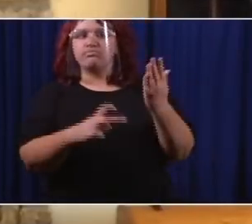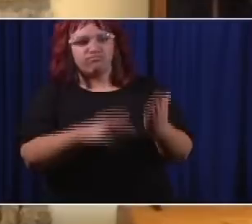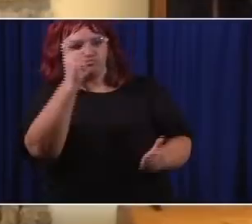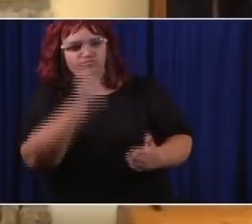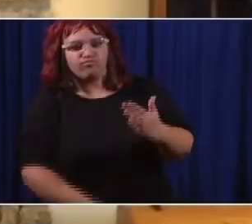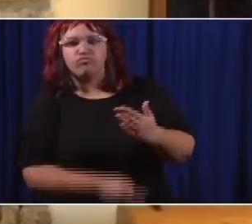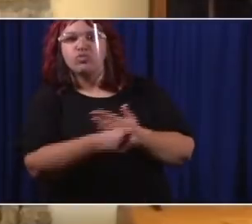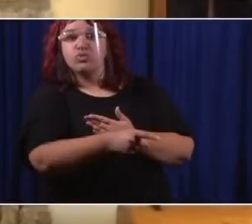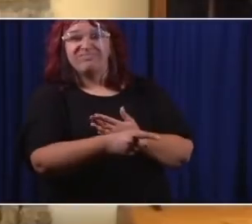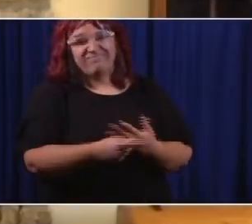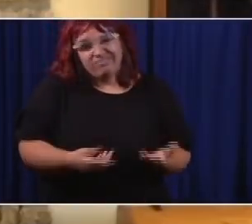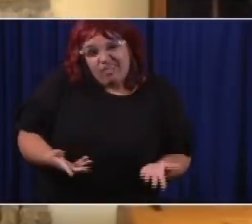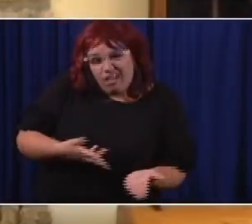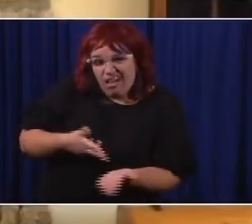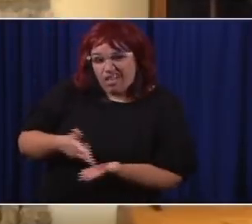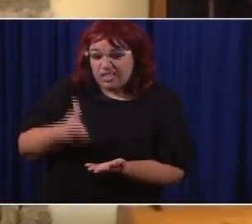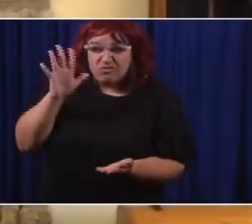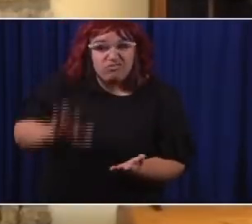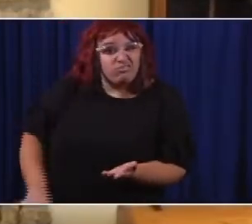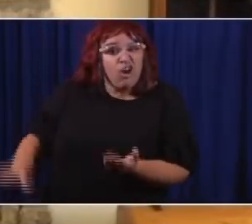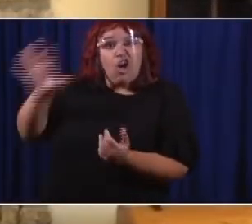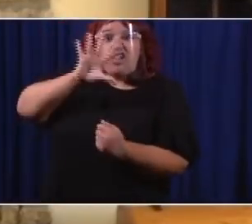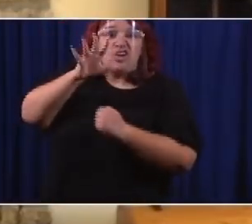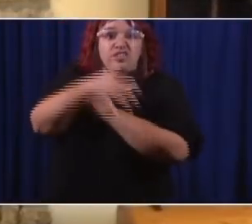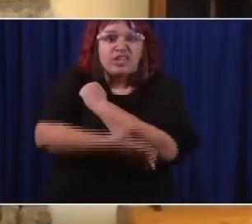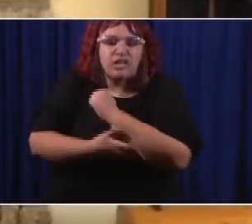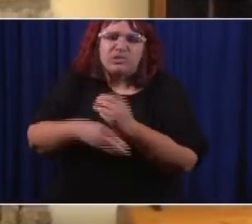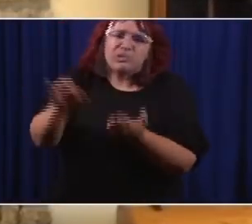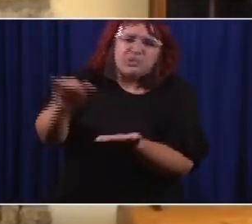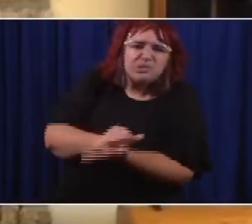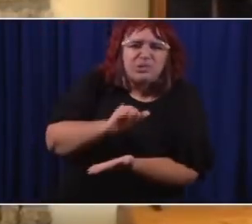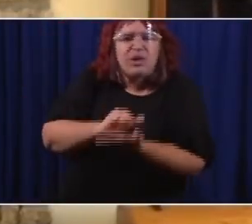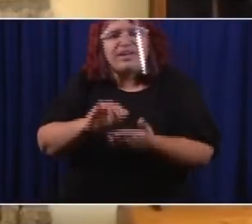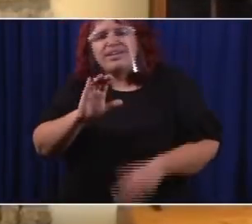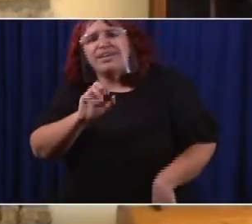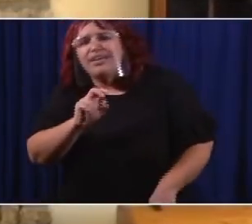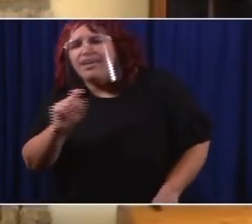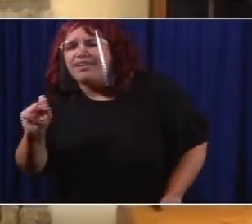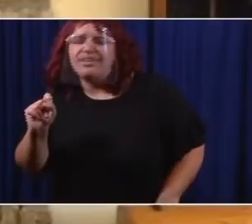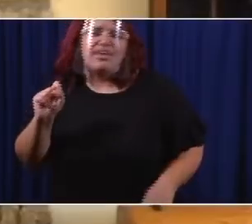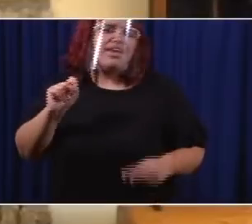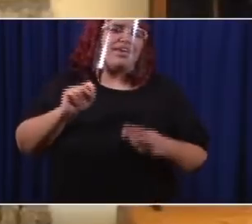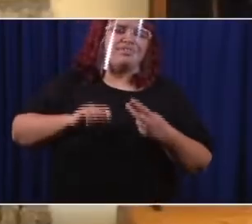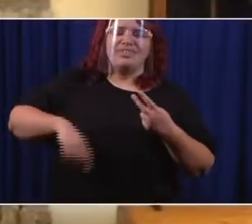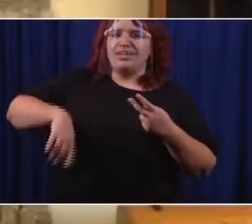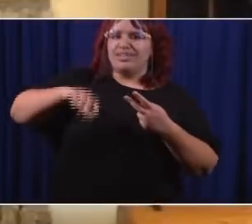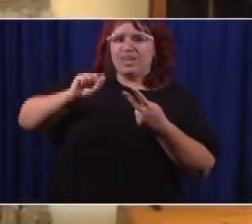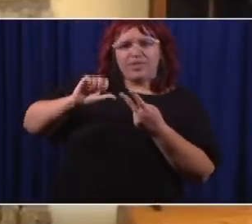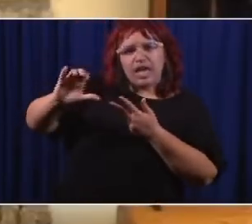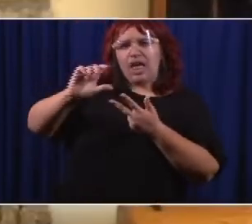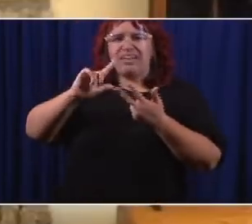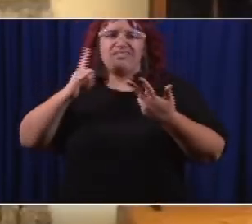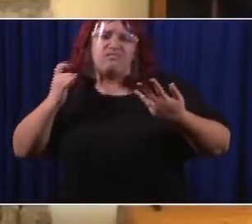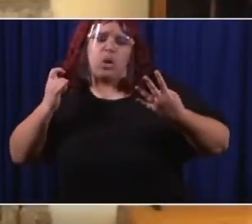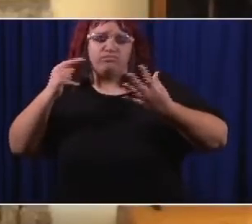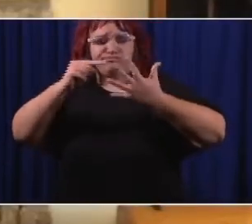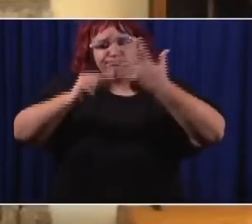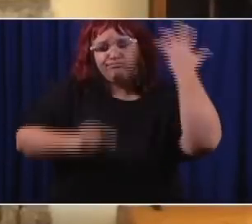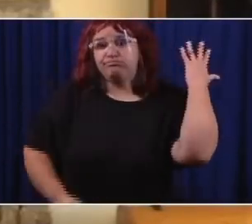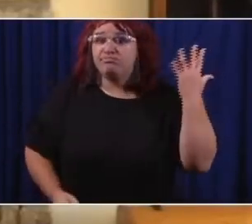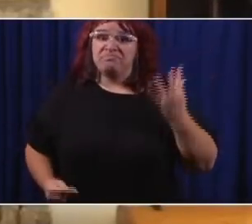all over the country. It's being done in New York and Connecticut and Charleston, South Carolina, and a bunch of cities in California. It's